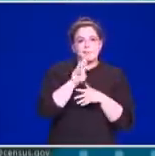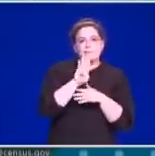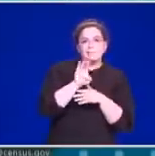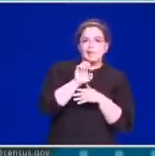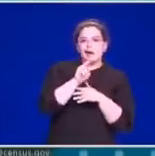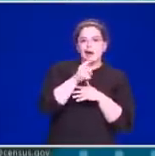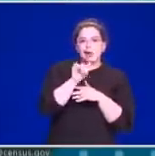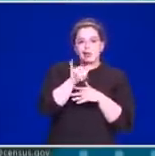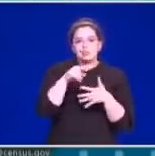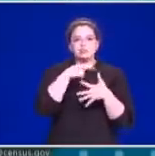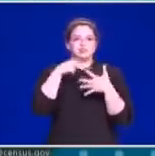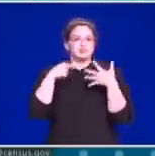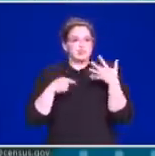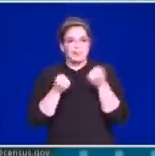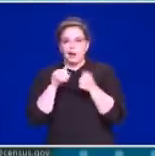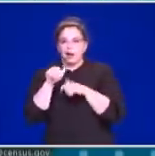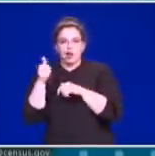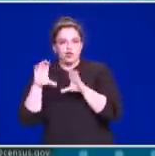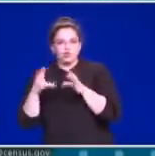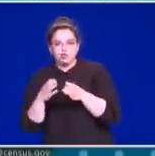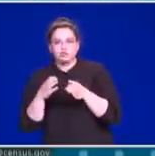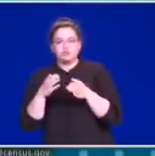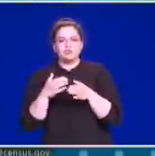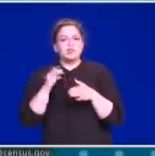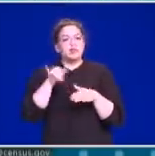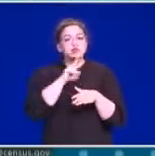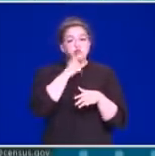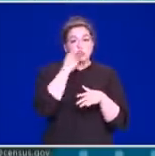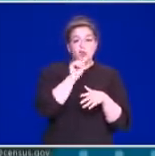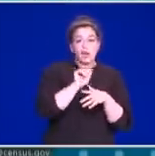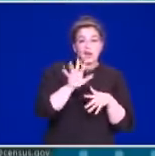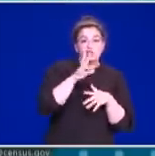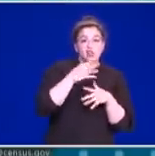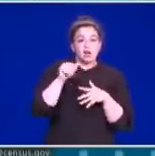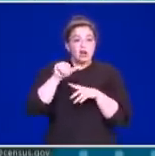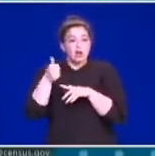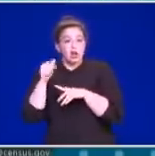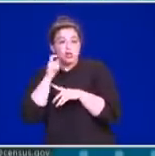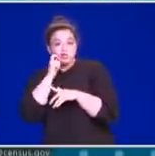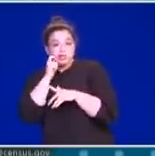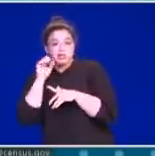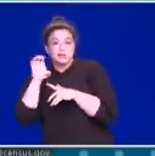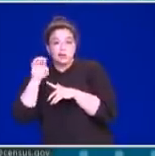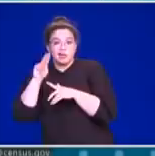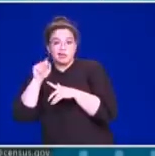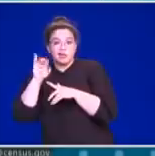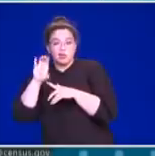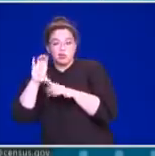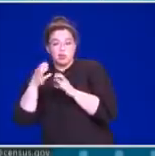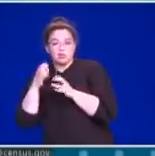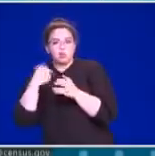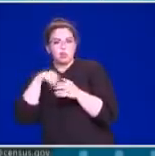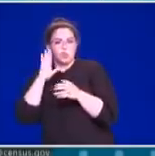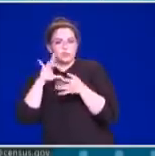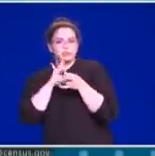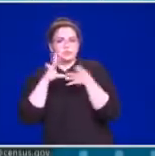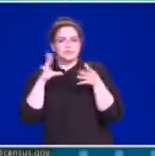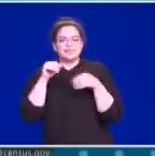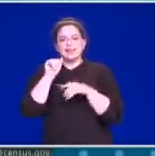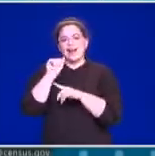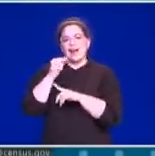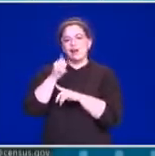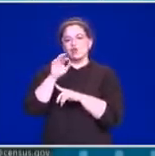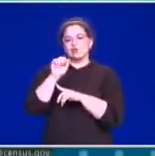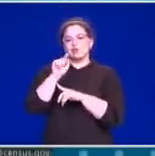Bengali, Bangladeshi, many others. That's true for both the Asian population as well as our other racial and ethnic groups that we're releasing today in an aggregate